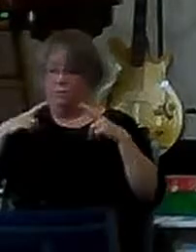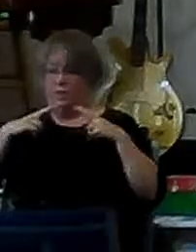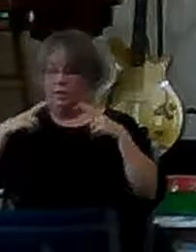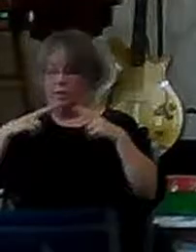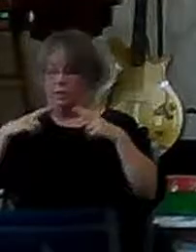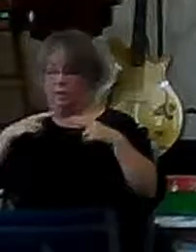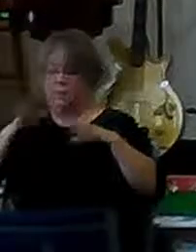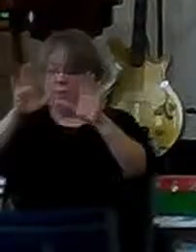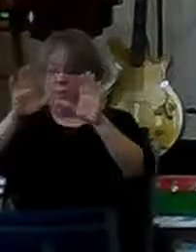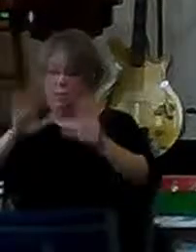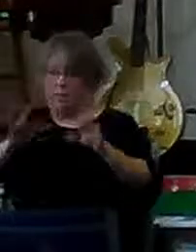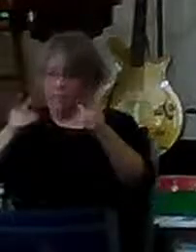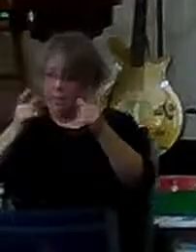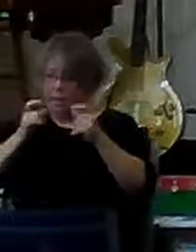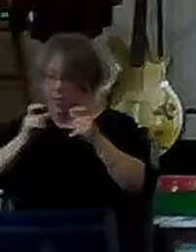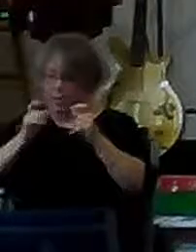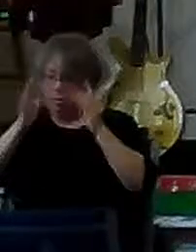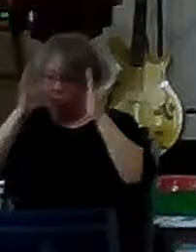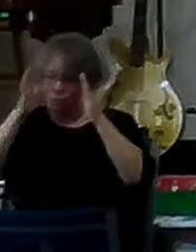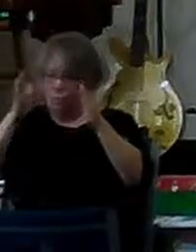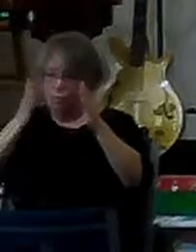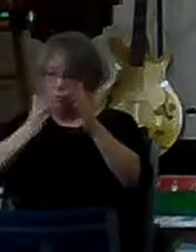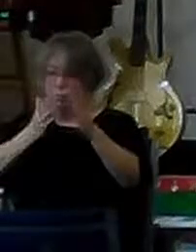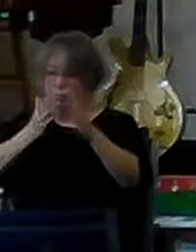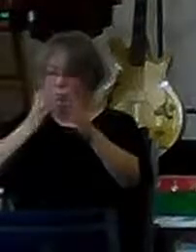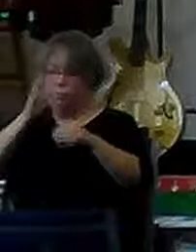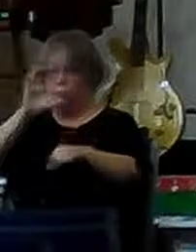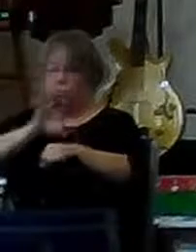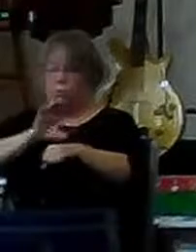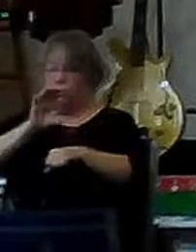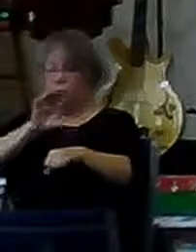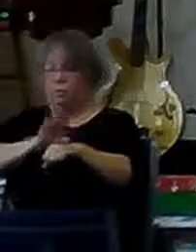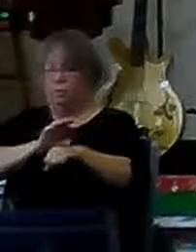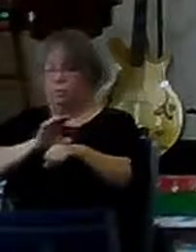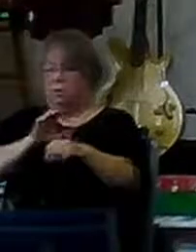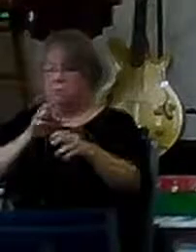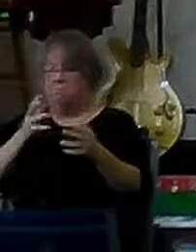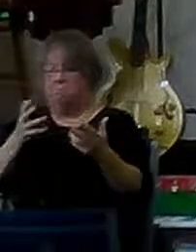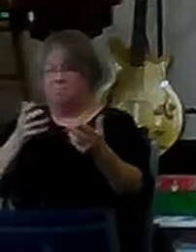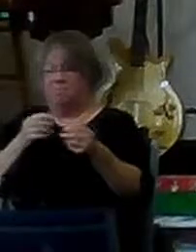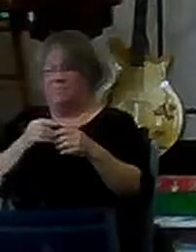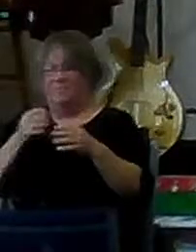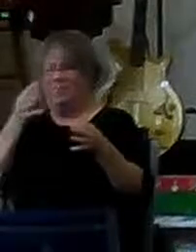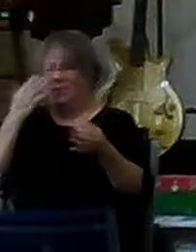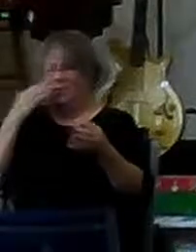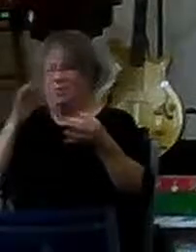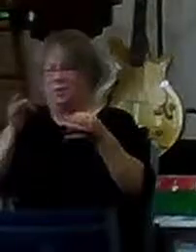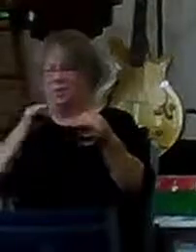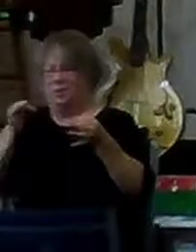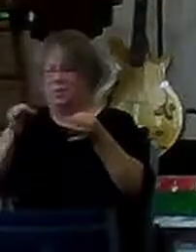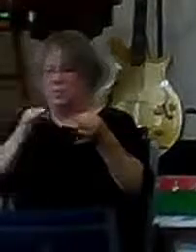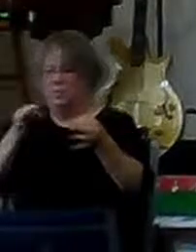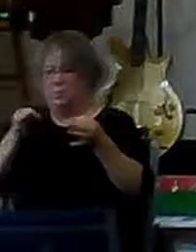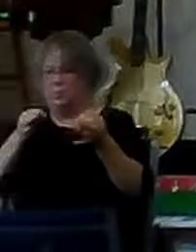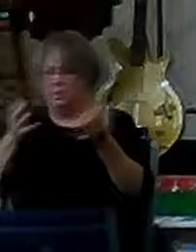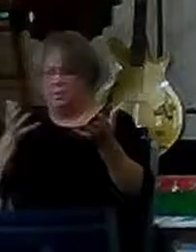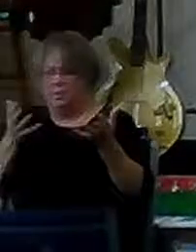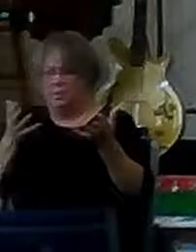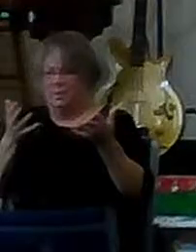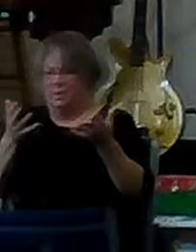Sunday came and he attended church. He attended church in, I don't know how to explain this without using a theological